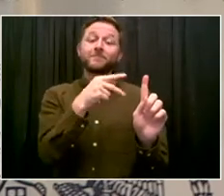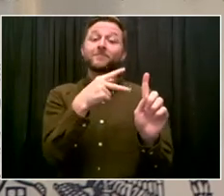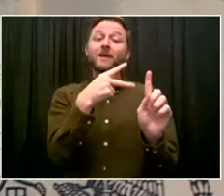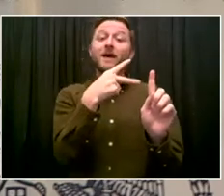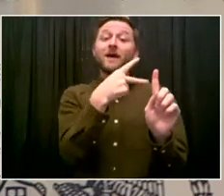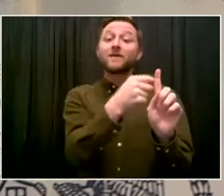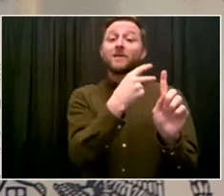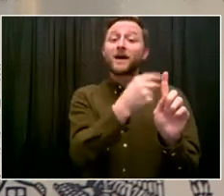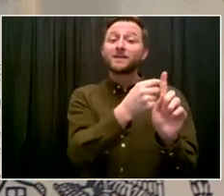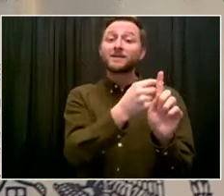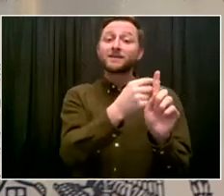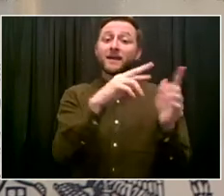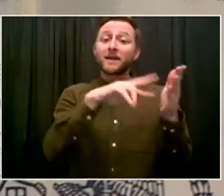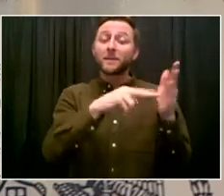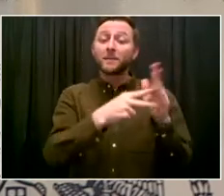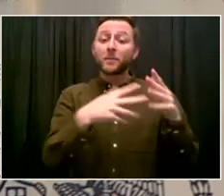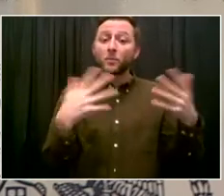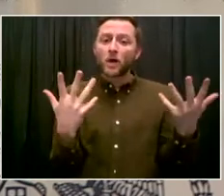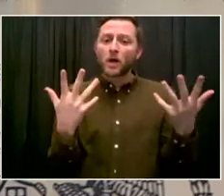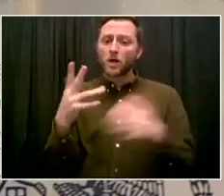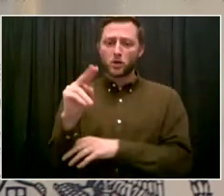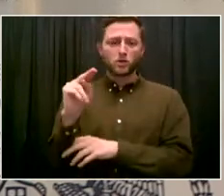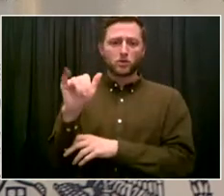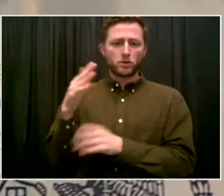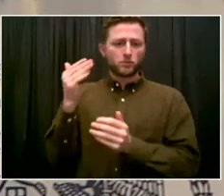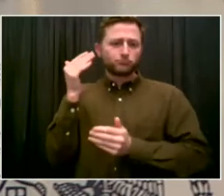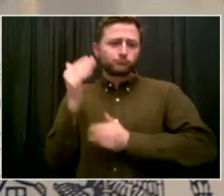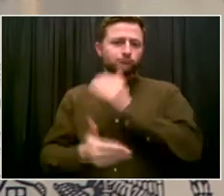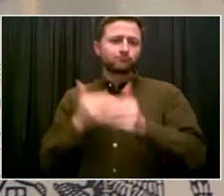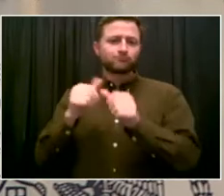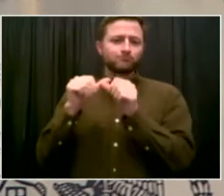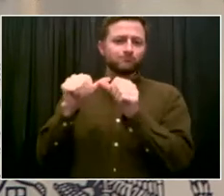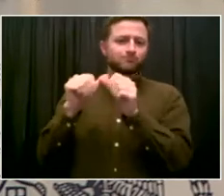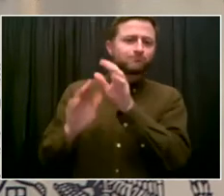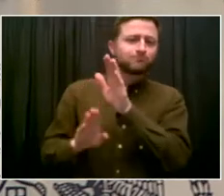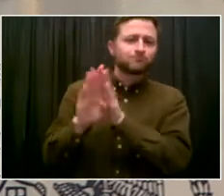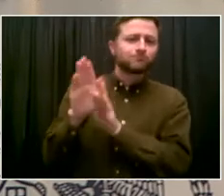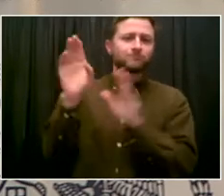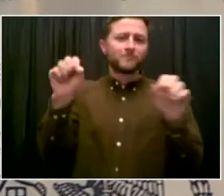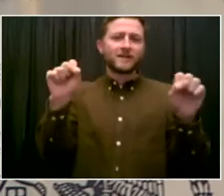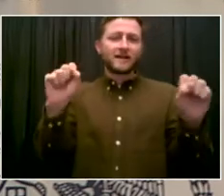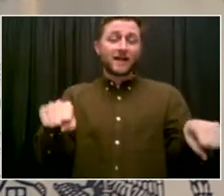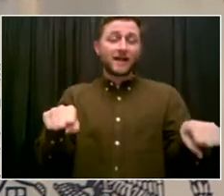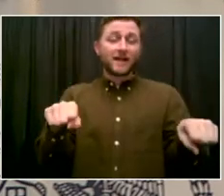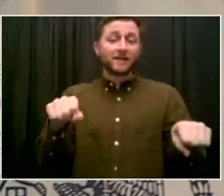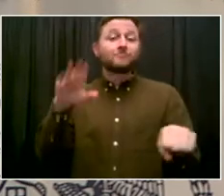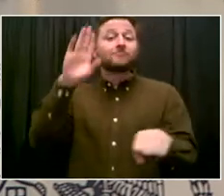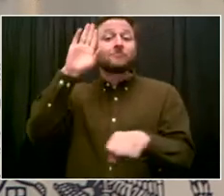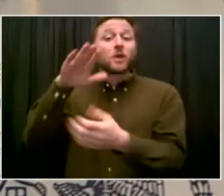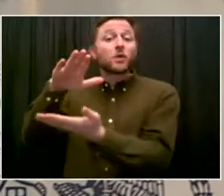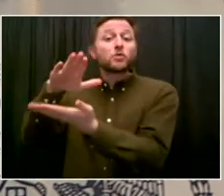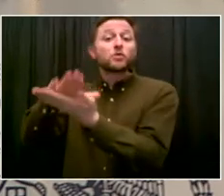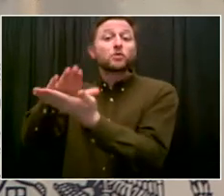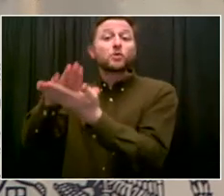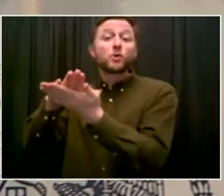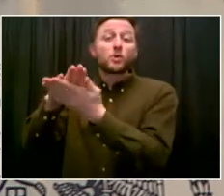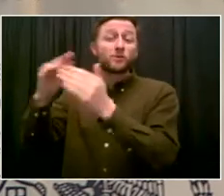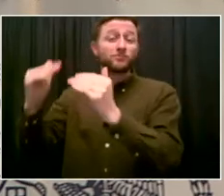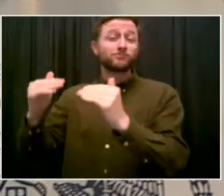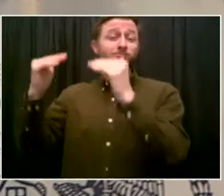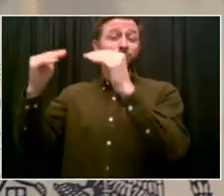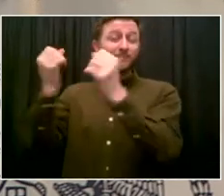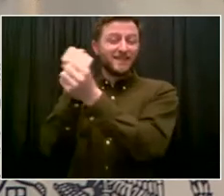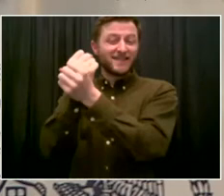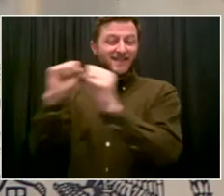And vaccination is what made, in particular, our schools so strong and so safe. Parents right now want